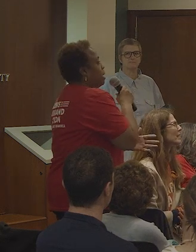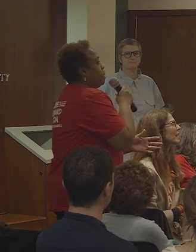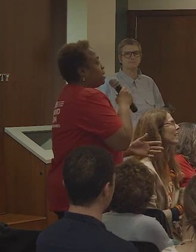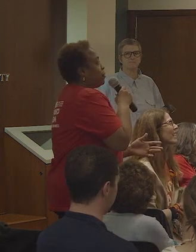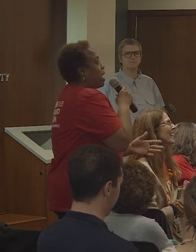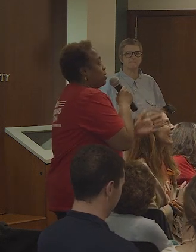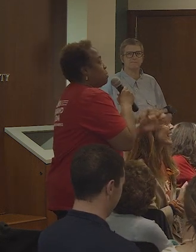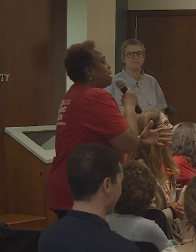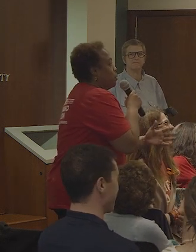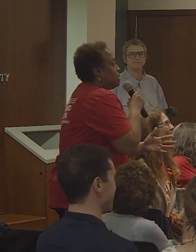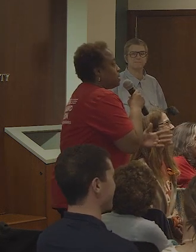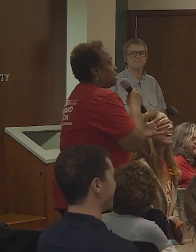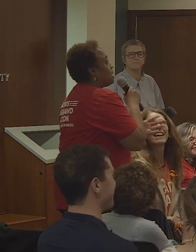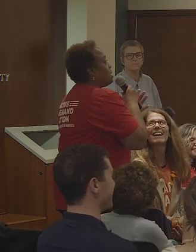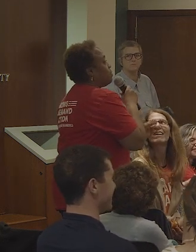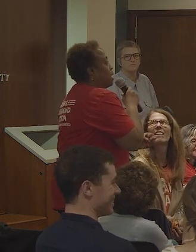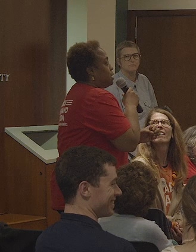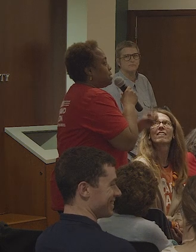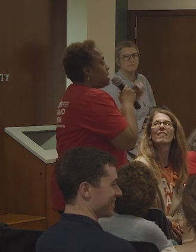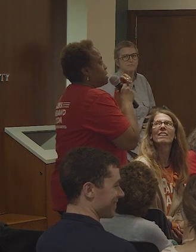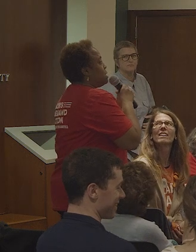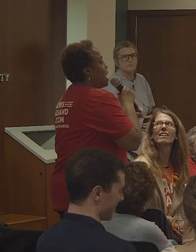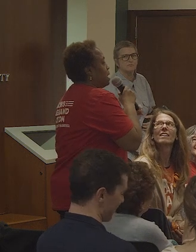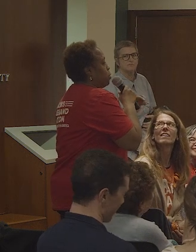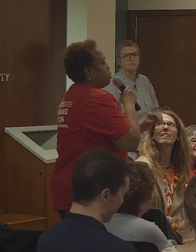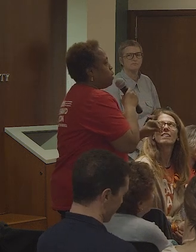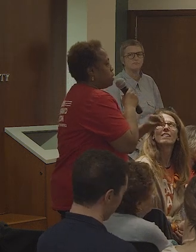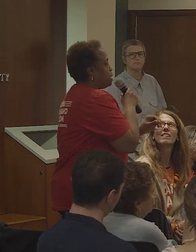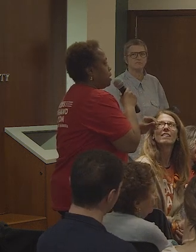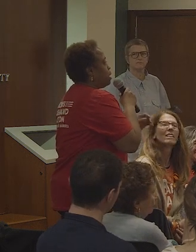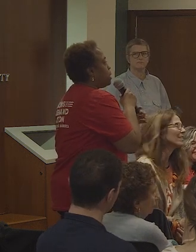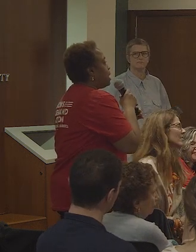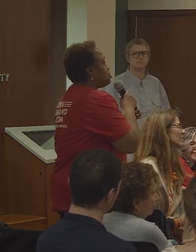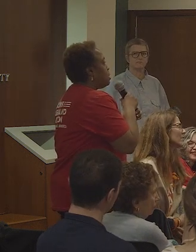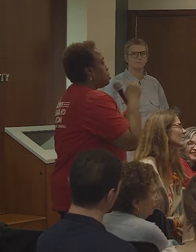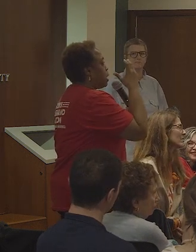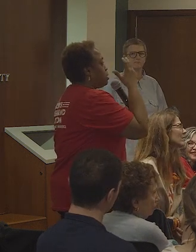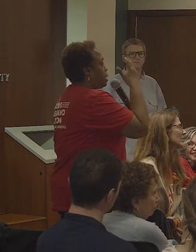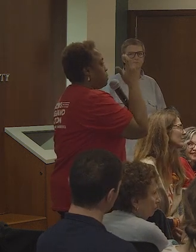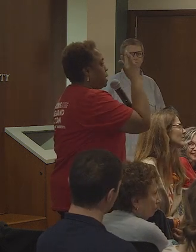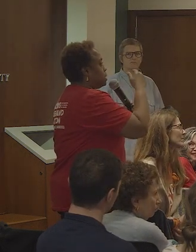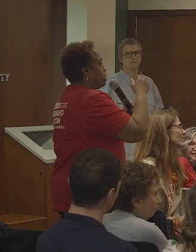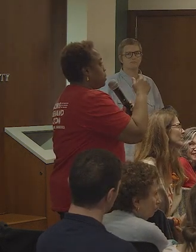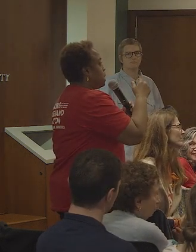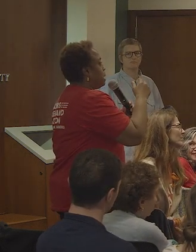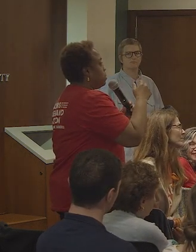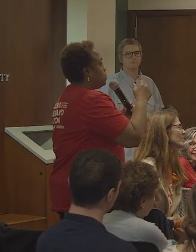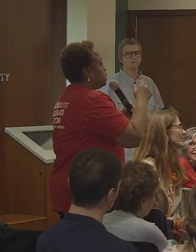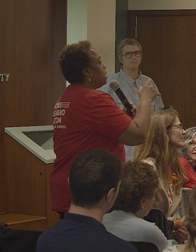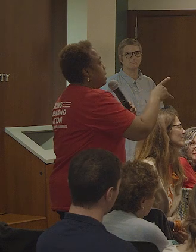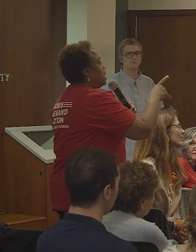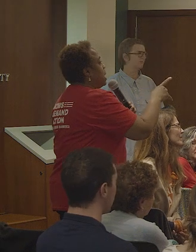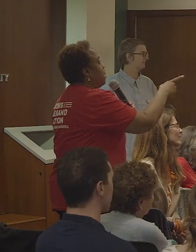amazing. But the fact of the matter is that gun violence is not a rarity, and we got to start changing our mindset with that.